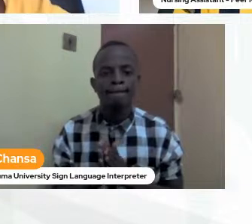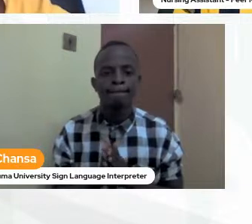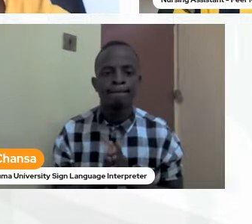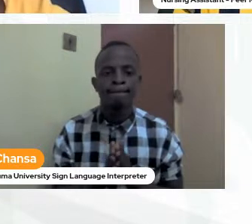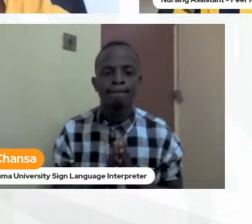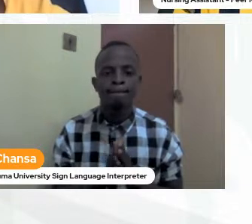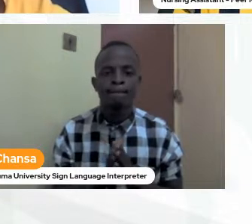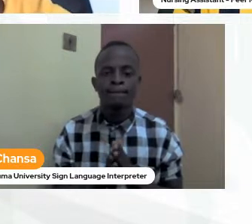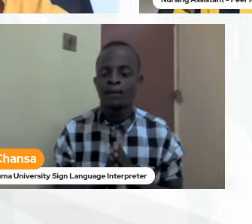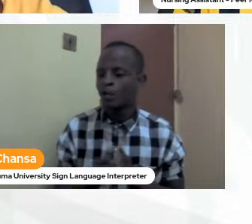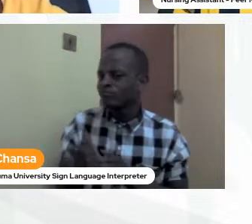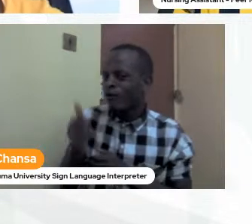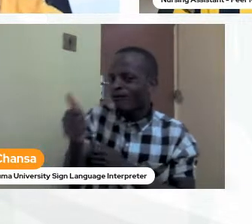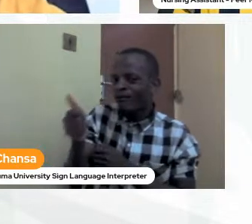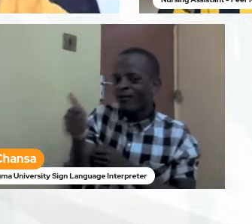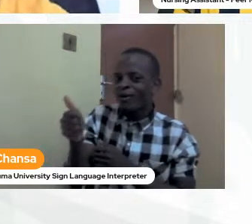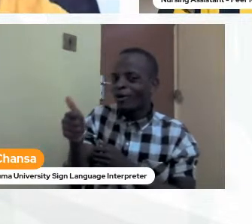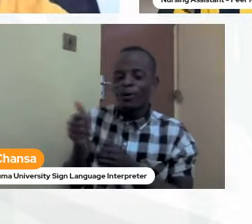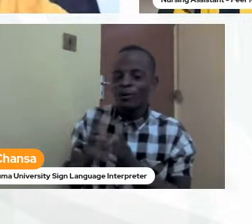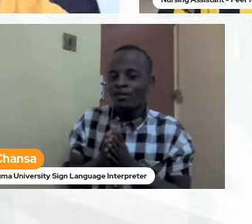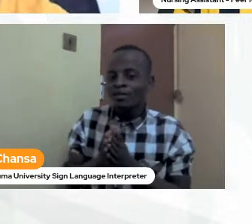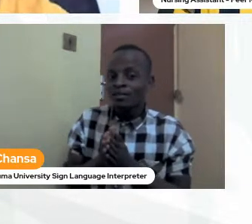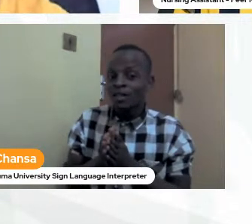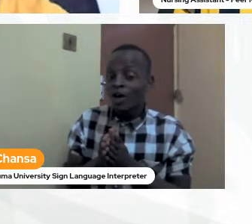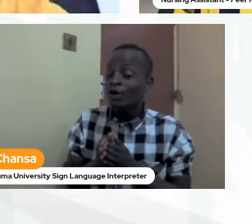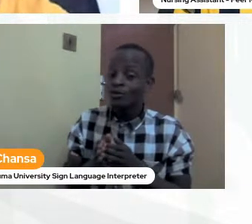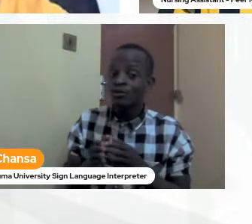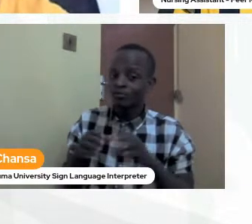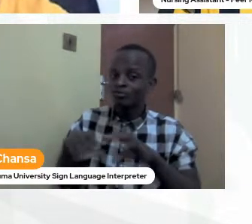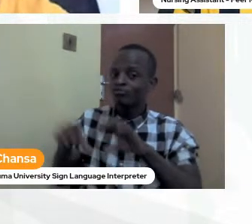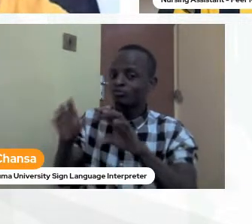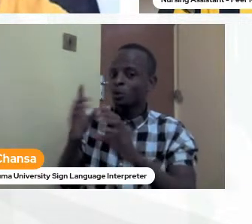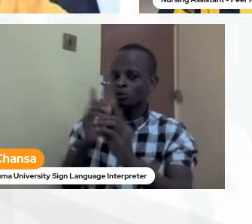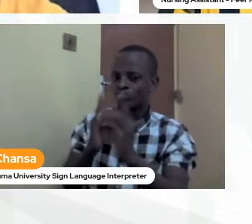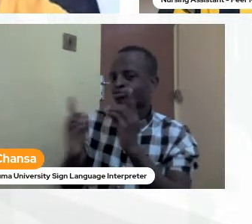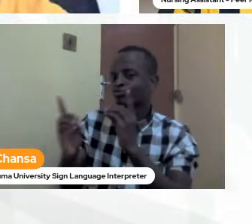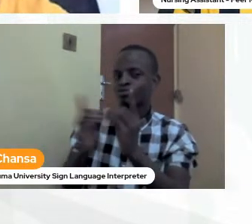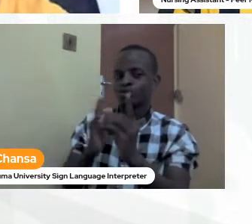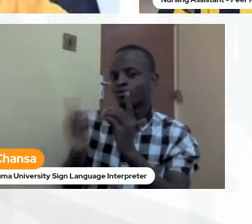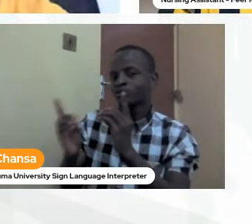That's great. So while we are still talking about